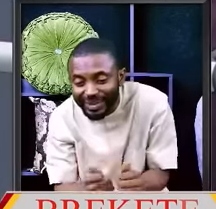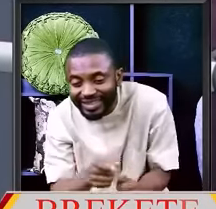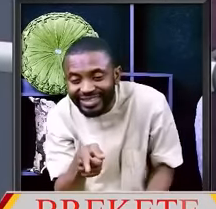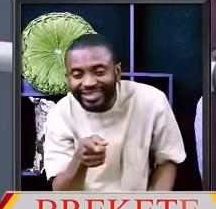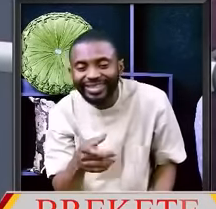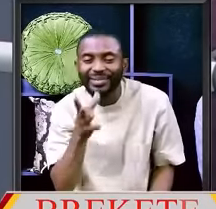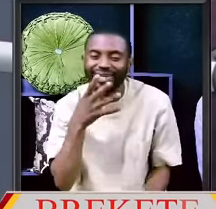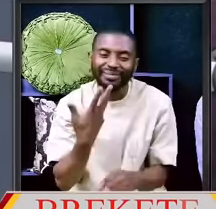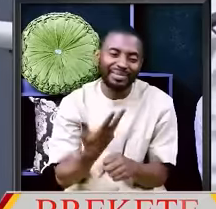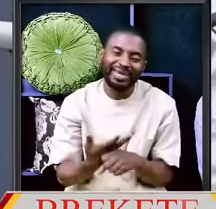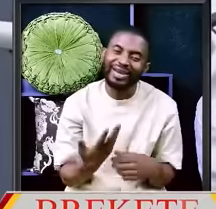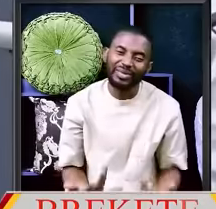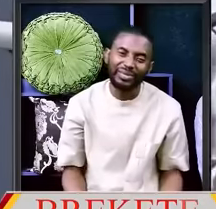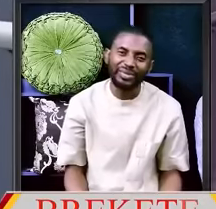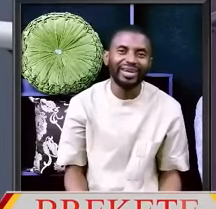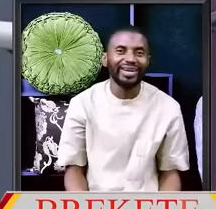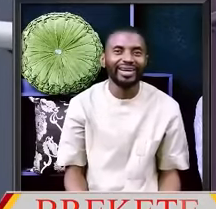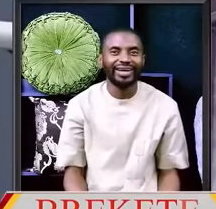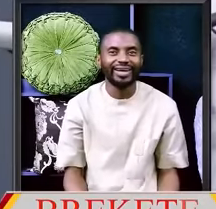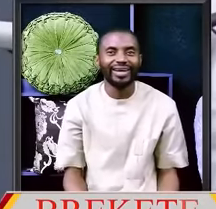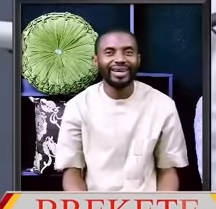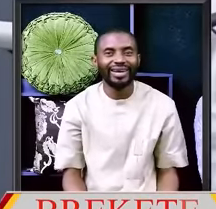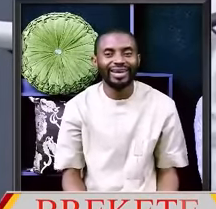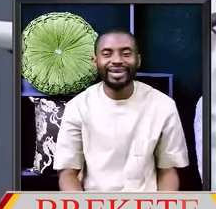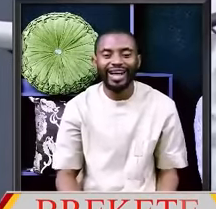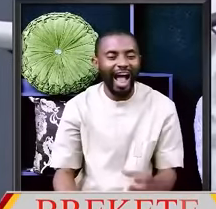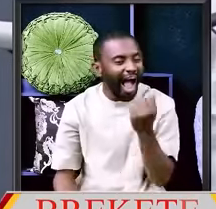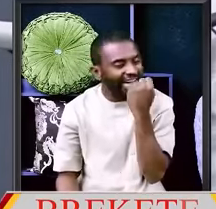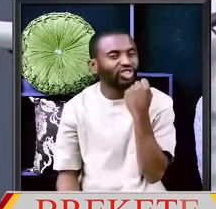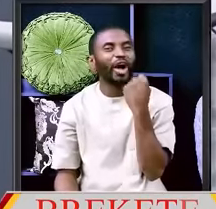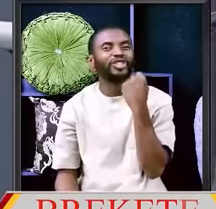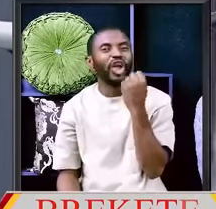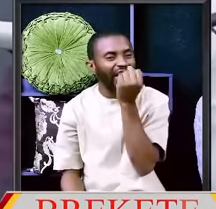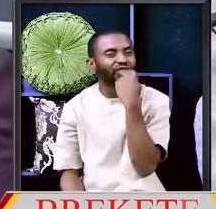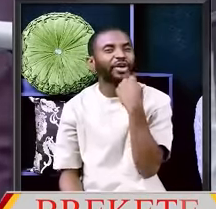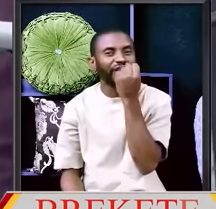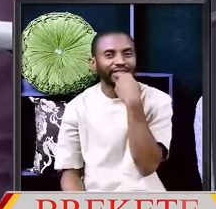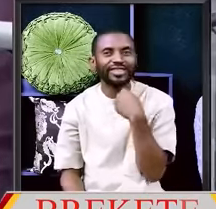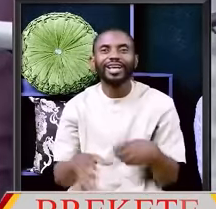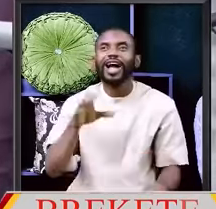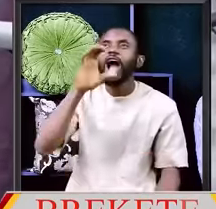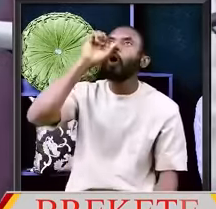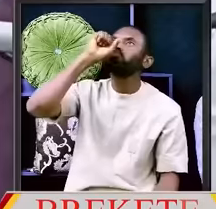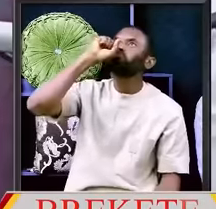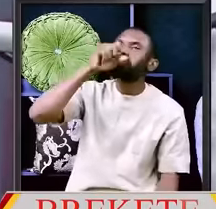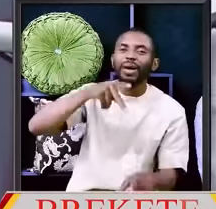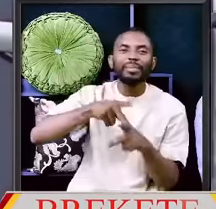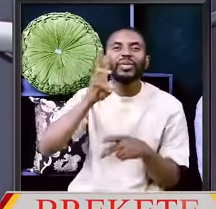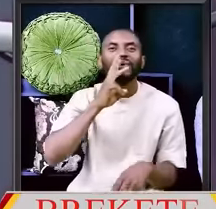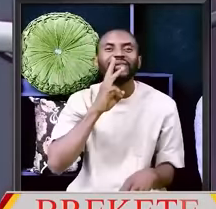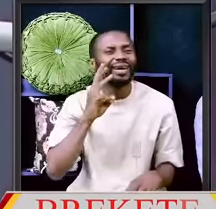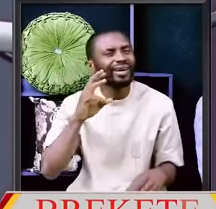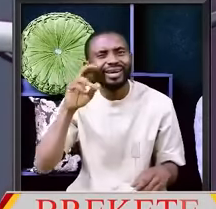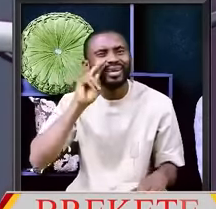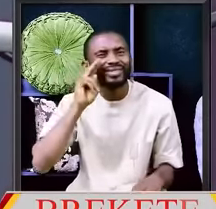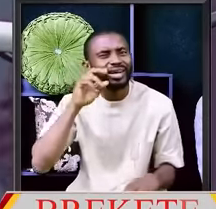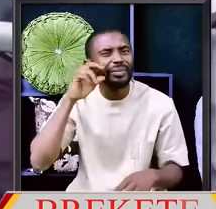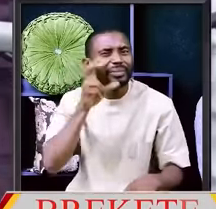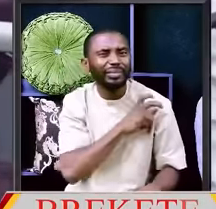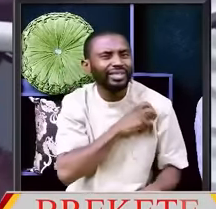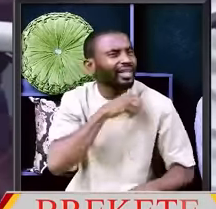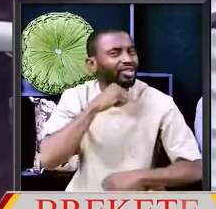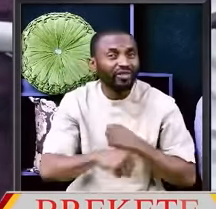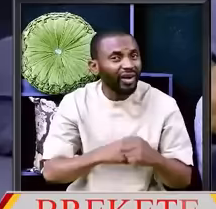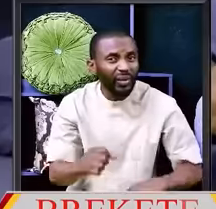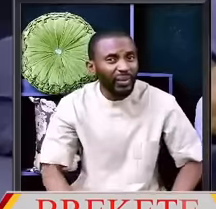beg now. Drink pure water on top. Nigerian police, they suffer. Ordinary president. Then